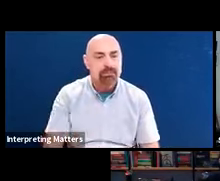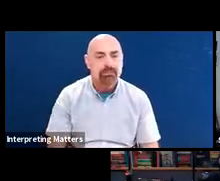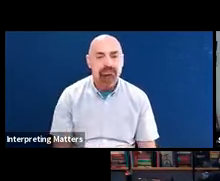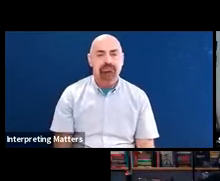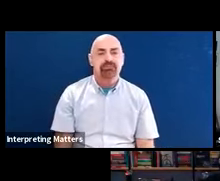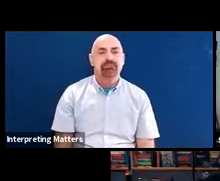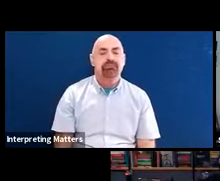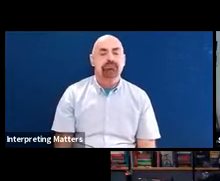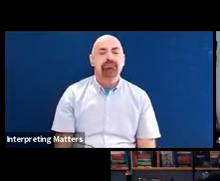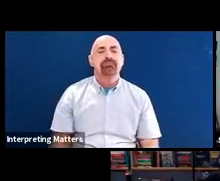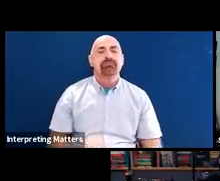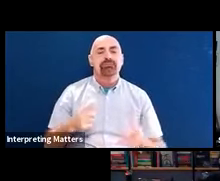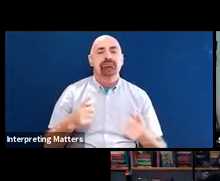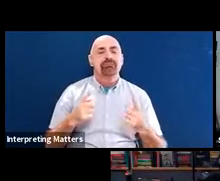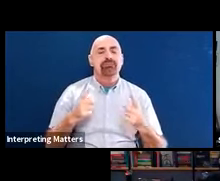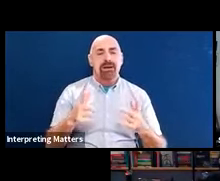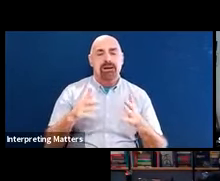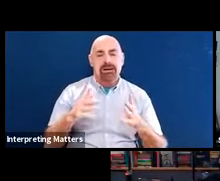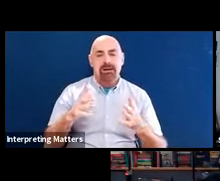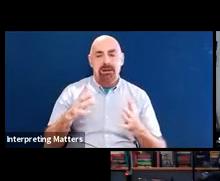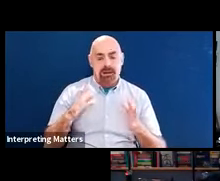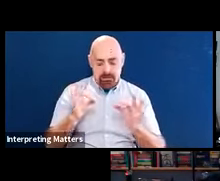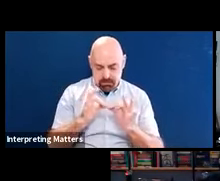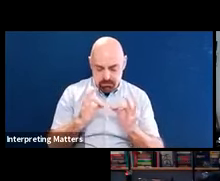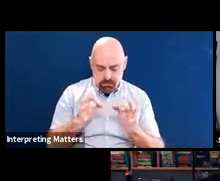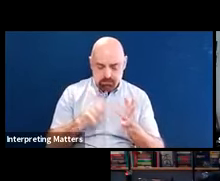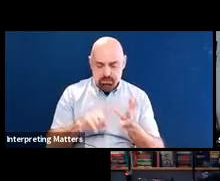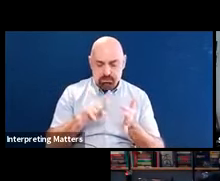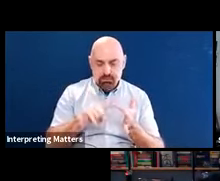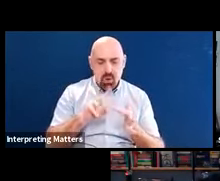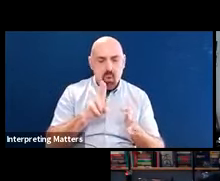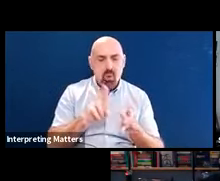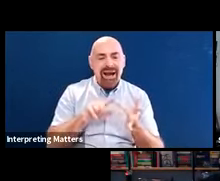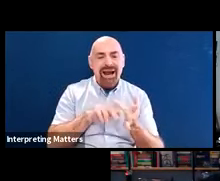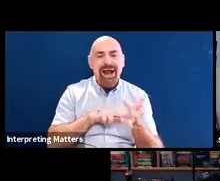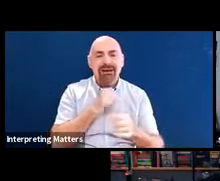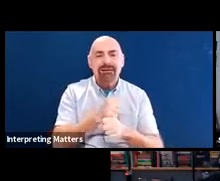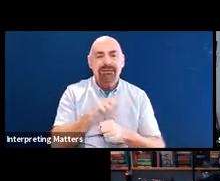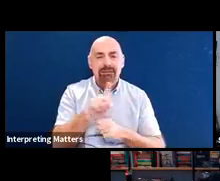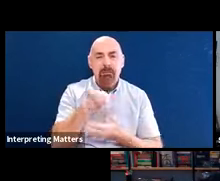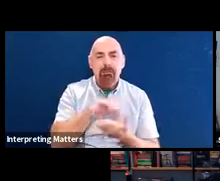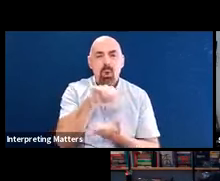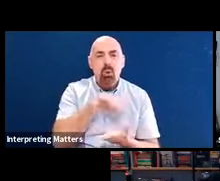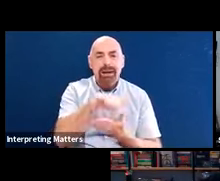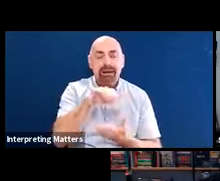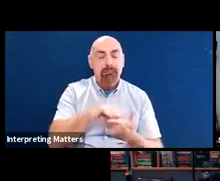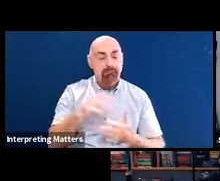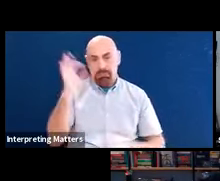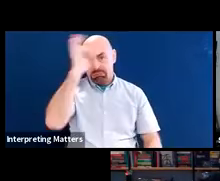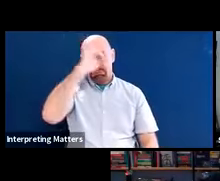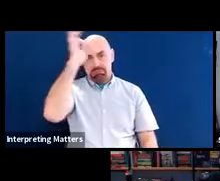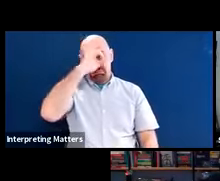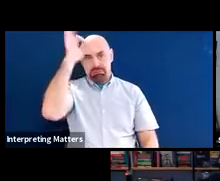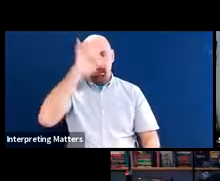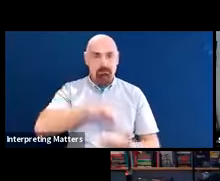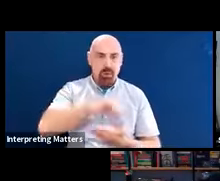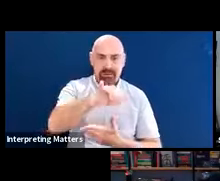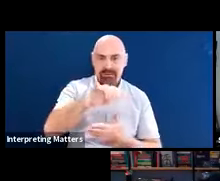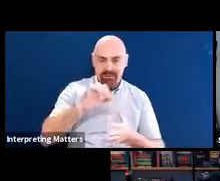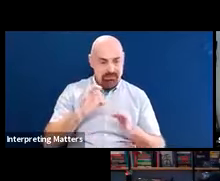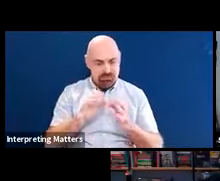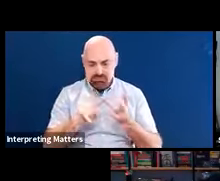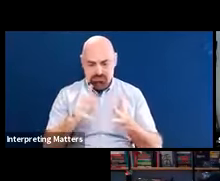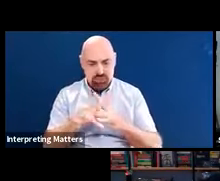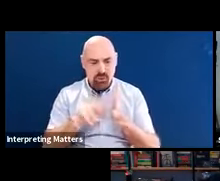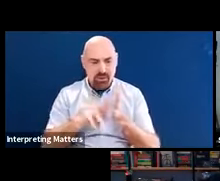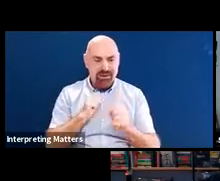So turning to the question about Boeing, I have absolutely no idea. I don't know anything about the Boeing case, so I'm